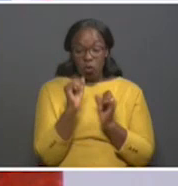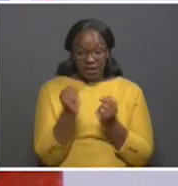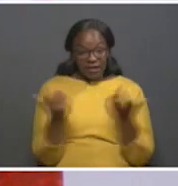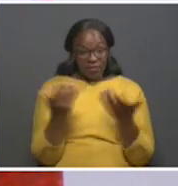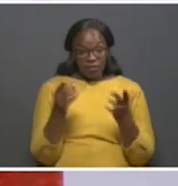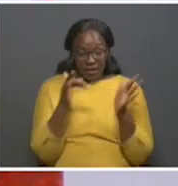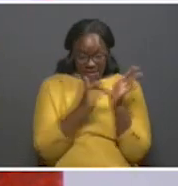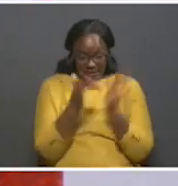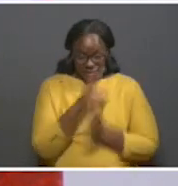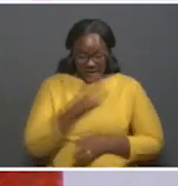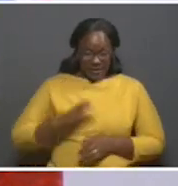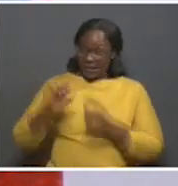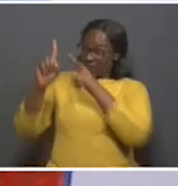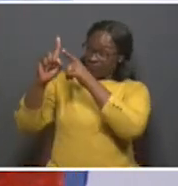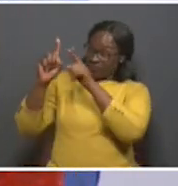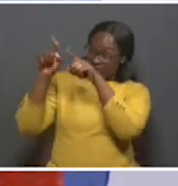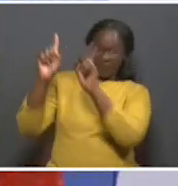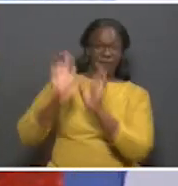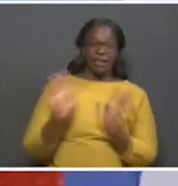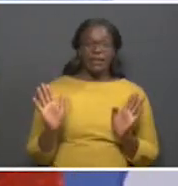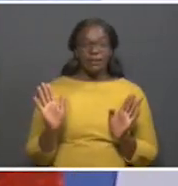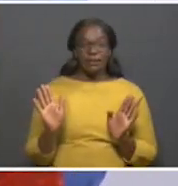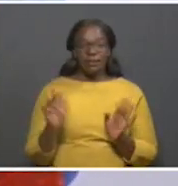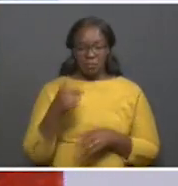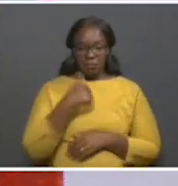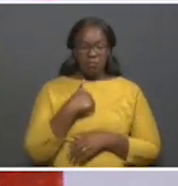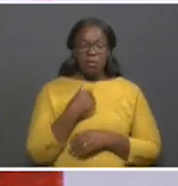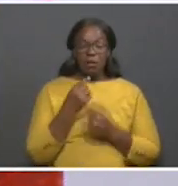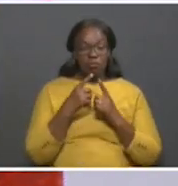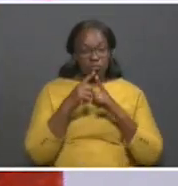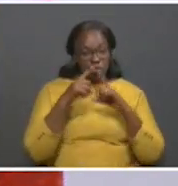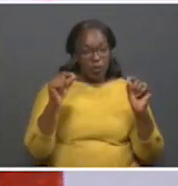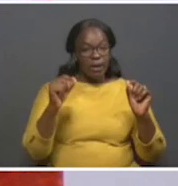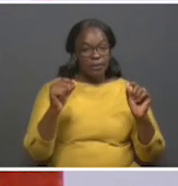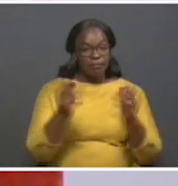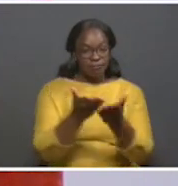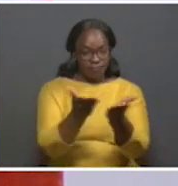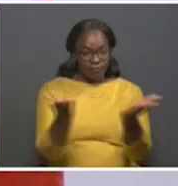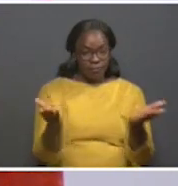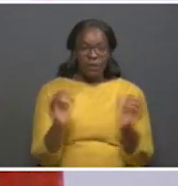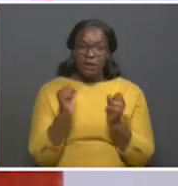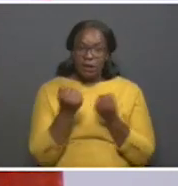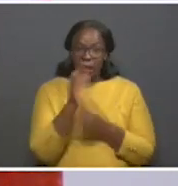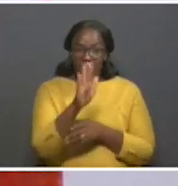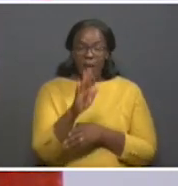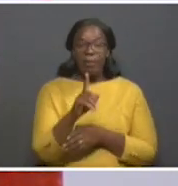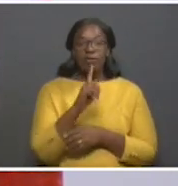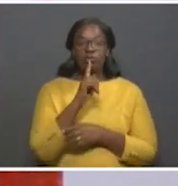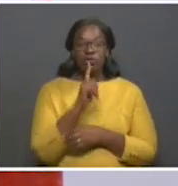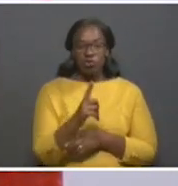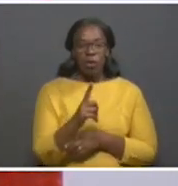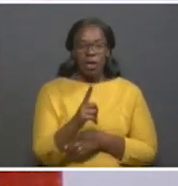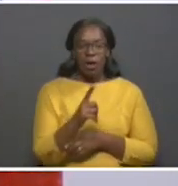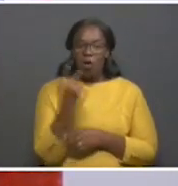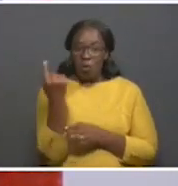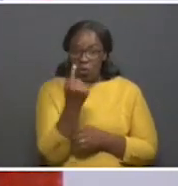Christ himself. And therefore, I tell us this evening, your safety is guaranteed